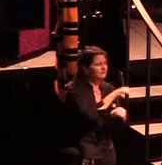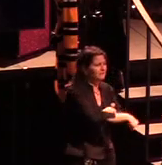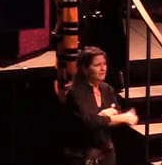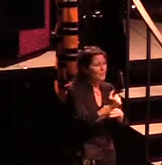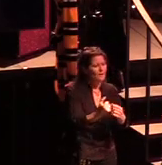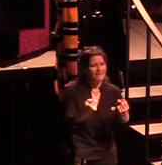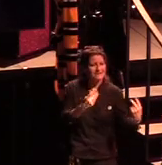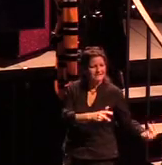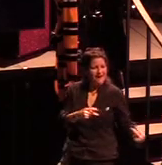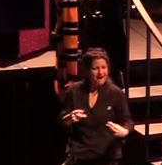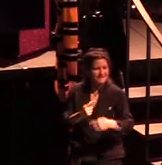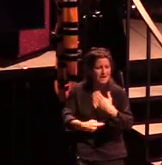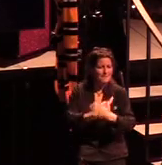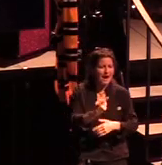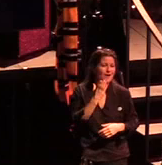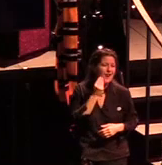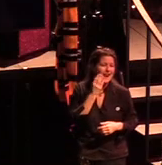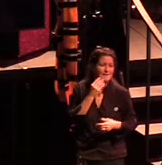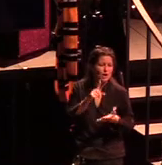dance about lemon curd